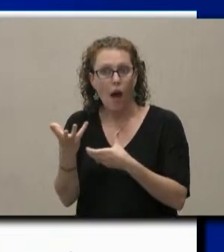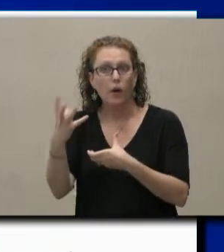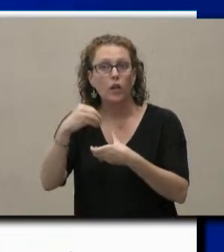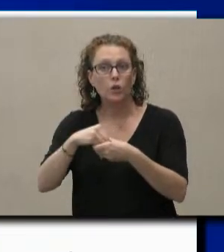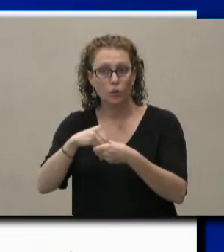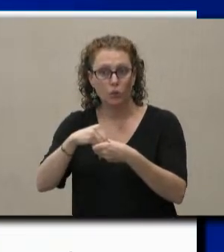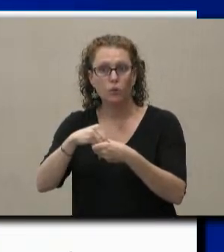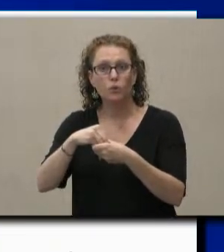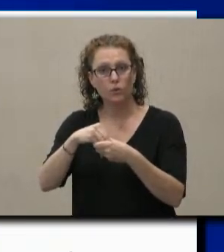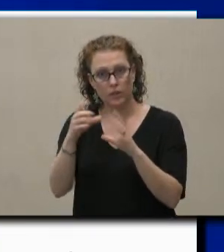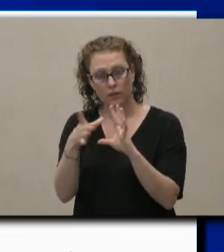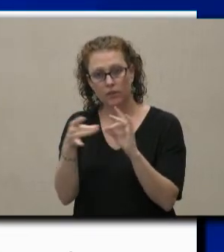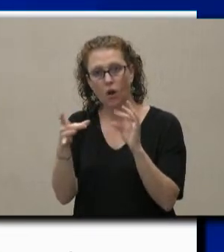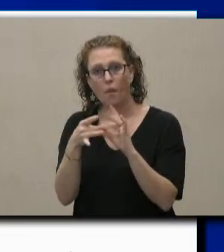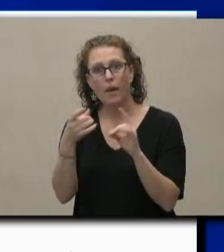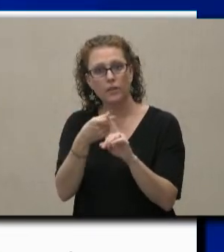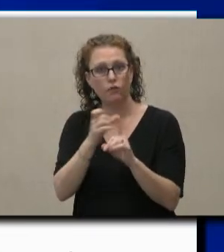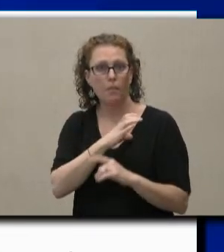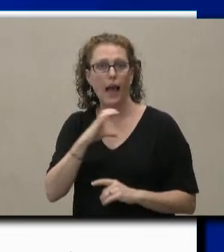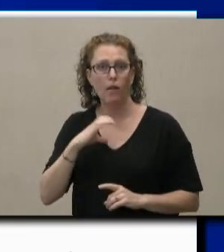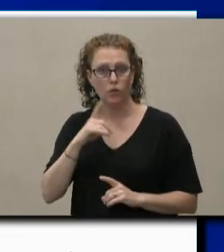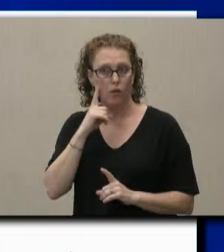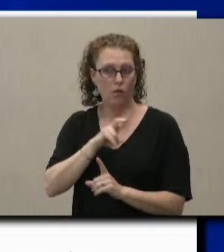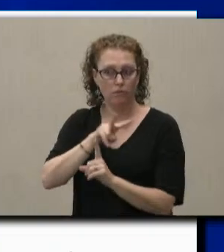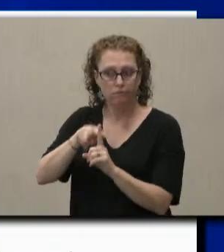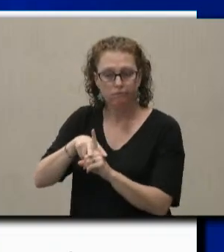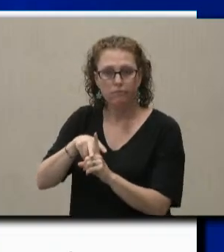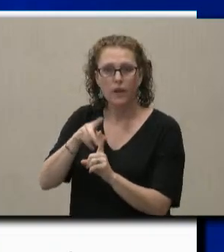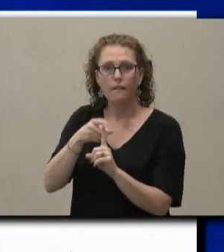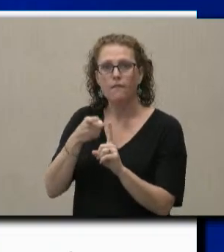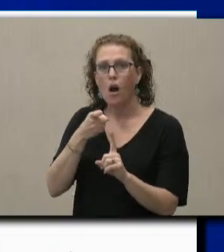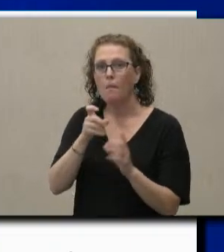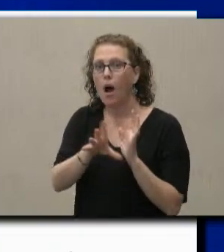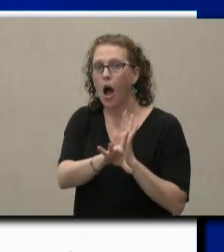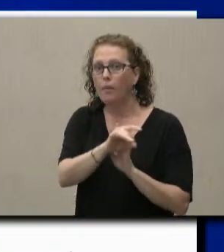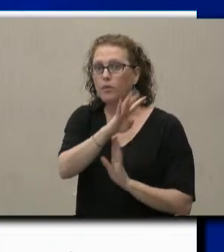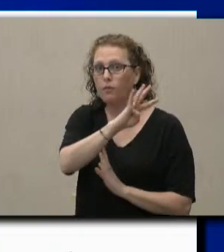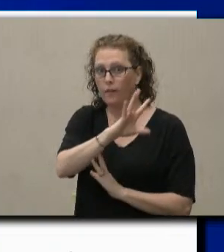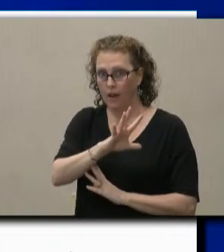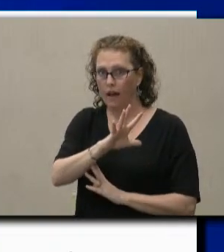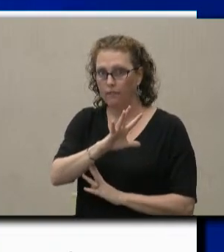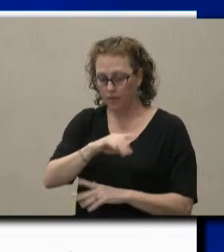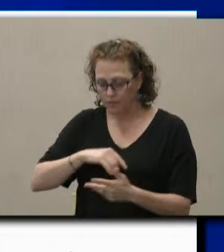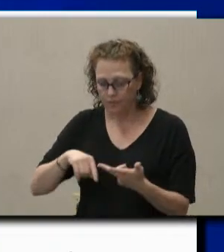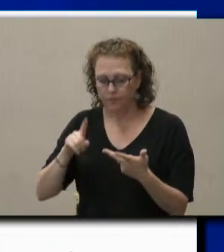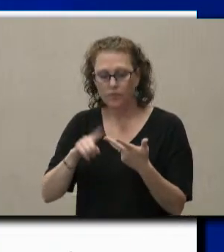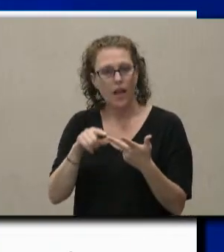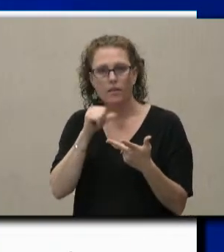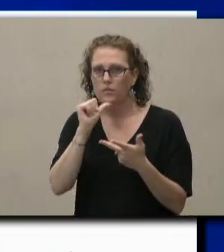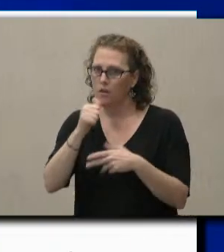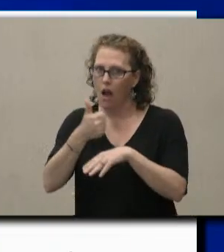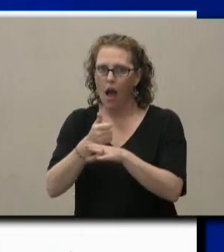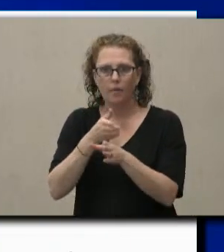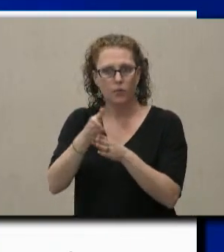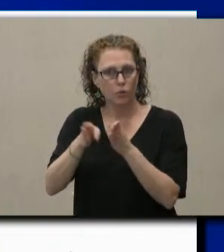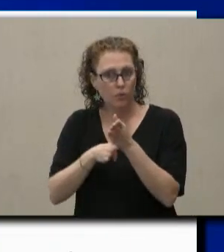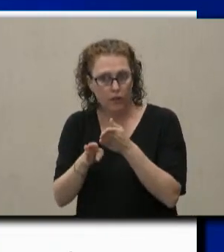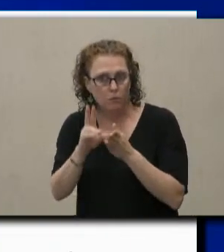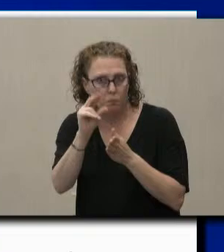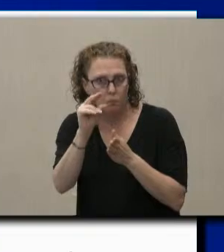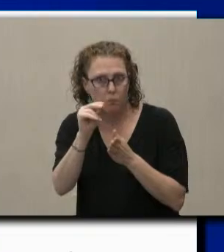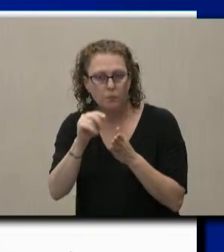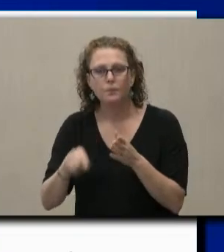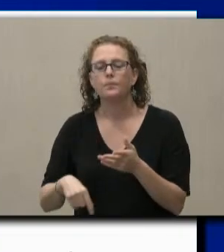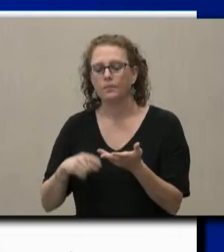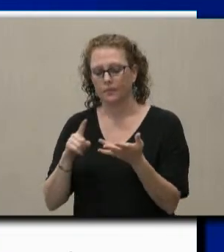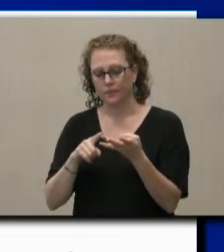4 and 5. District 6 remains wholly intact, but it does not create a majority minority voting district, although it does create a